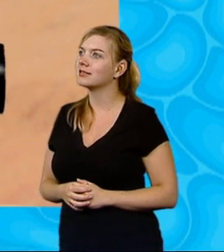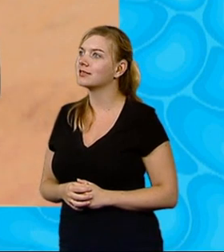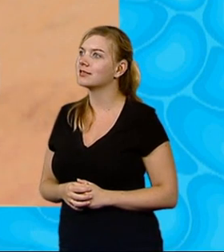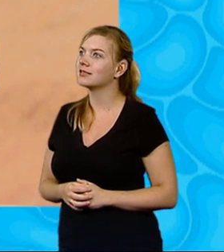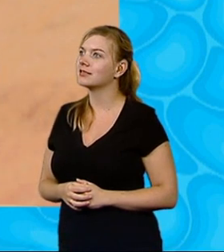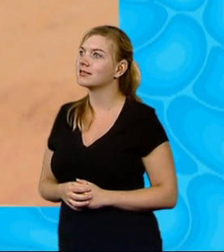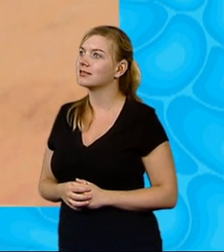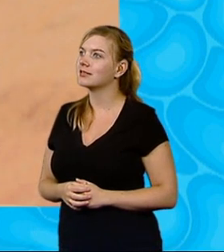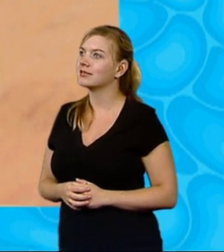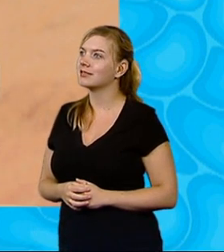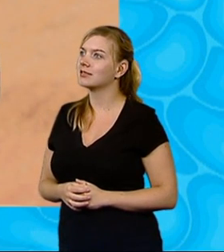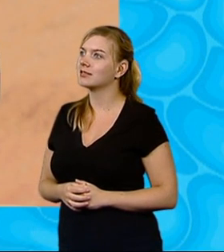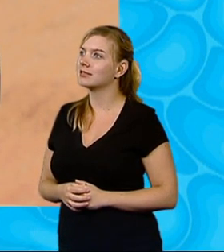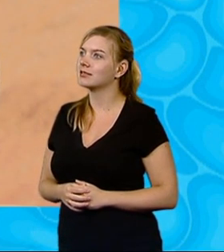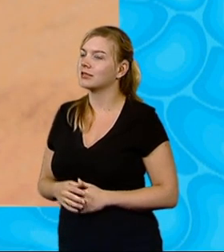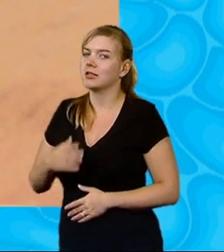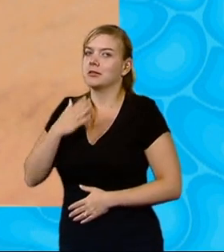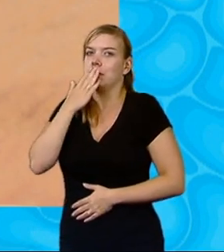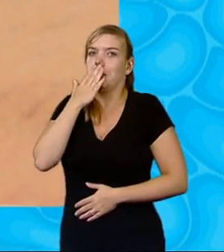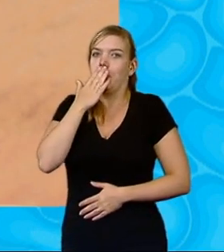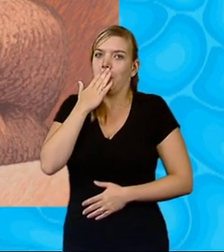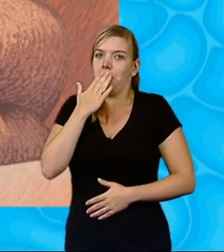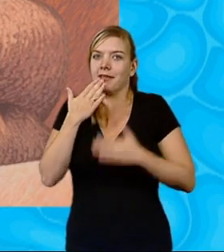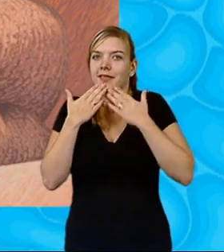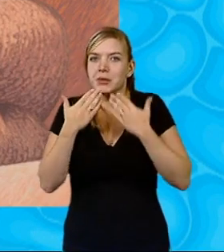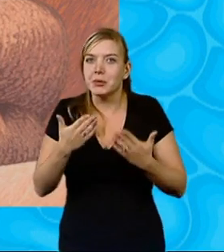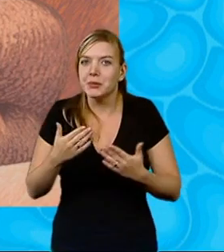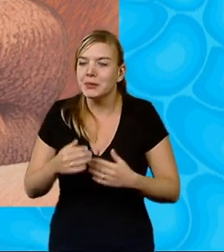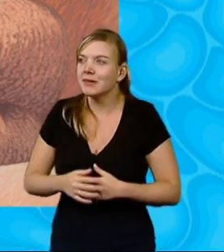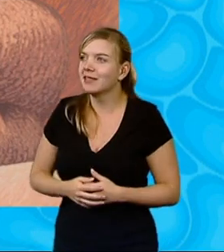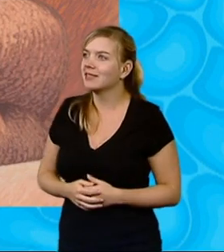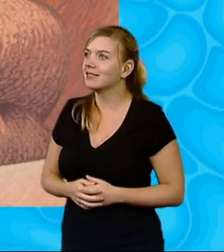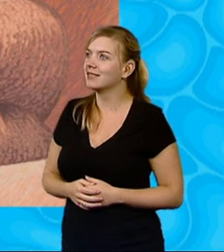Oh, gosh. You're welcome.